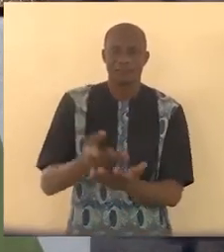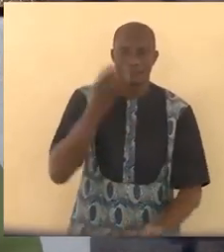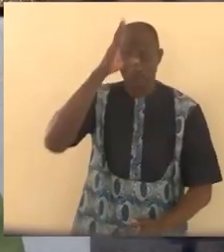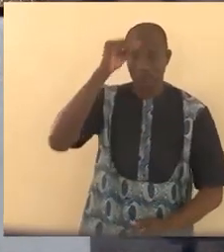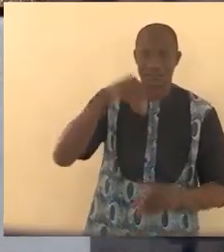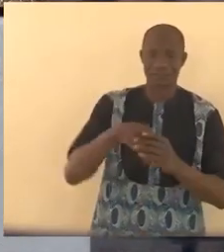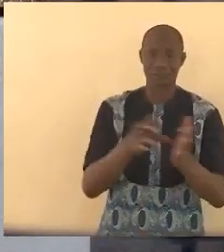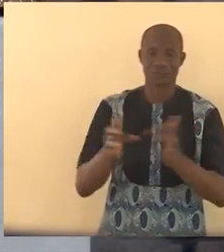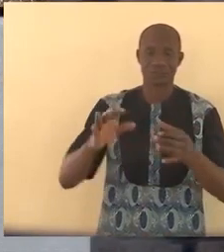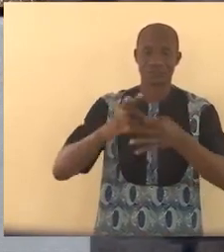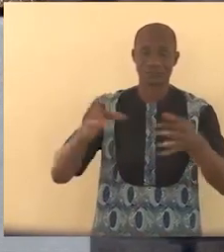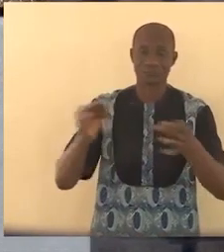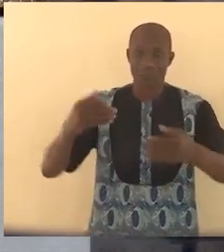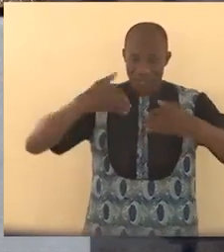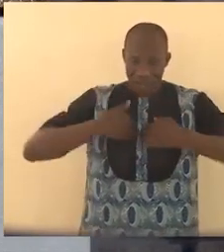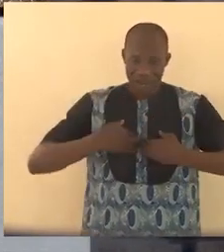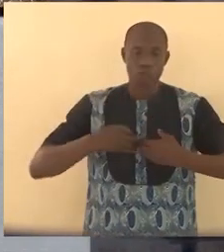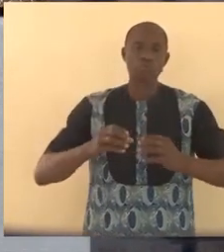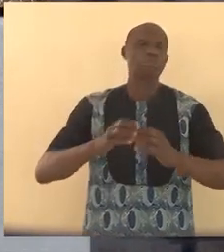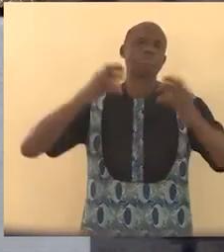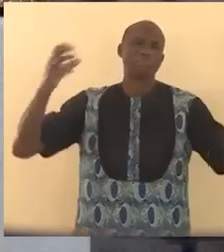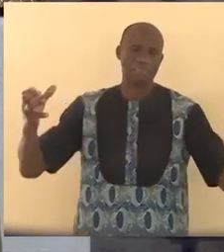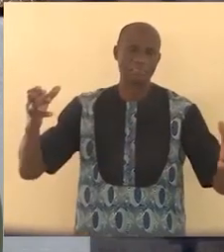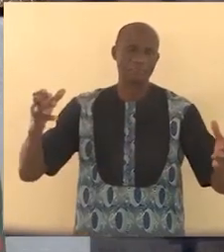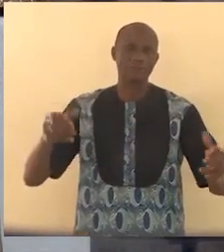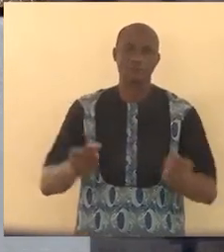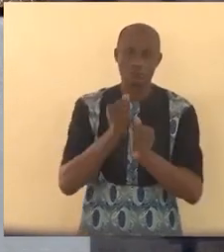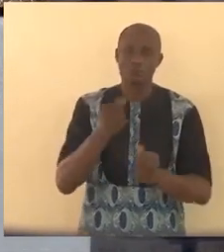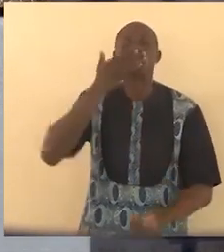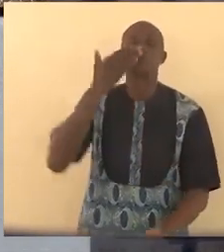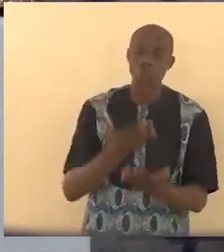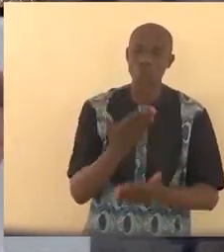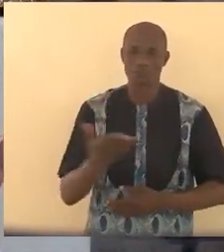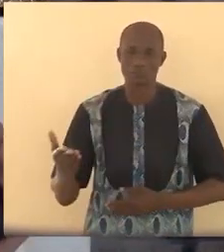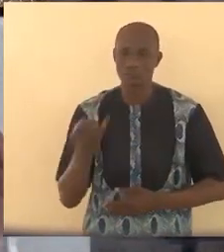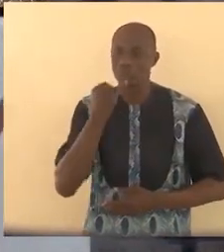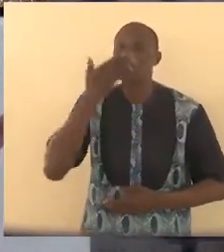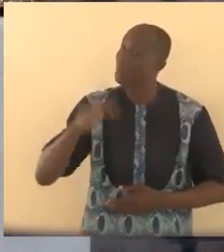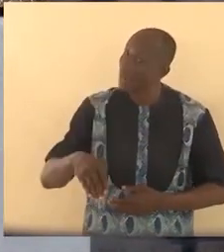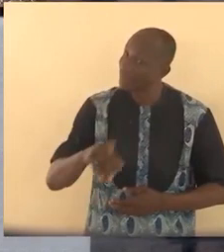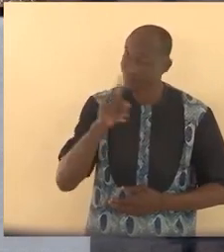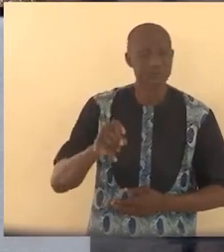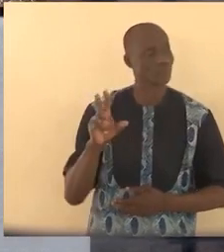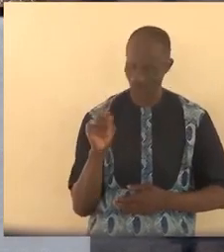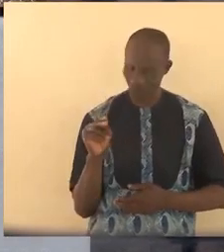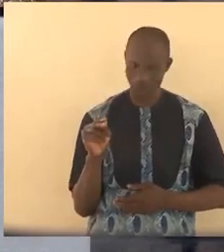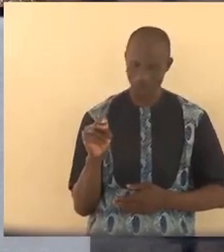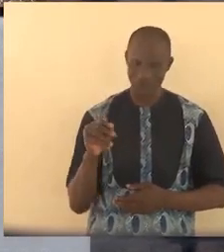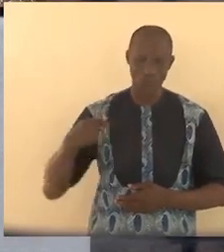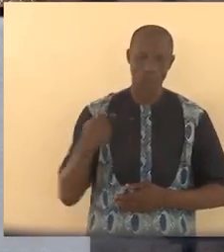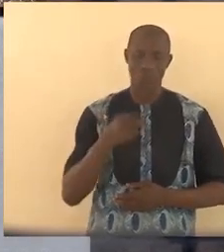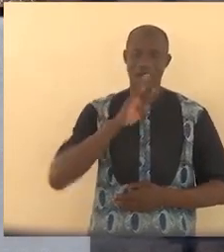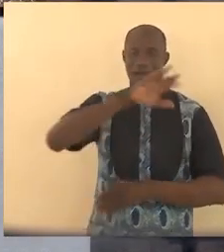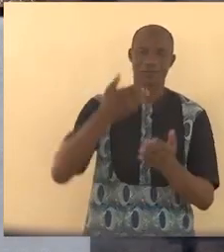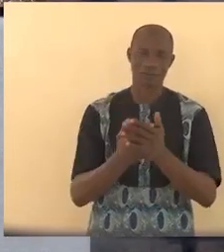The rich man in Jesus' story had a bumper harvest, which is a good thing. Did I say it's bad to have a bumper harvest?